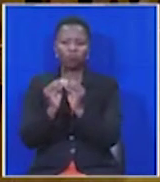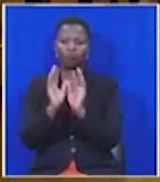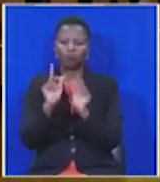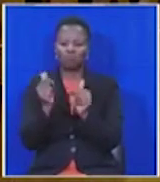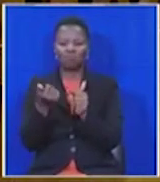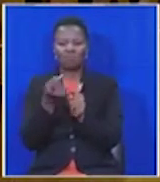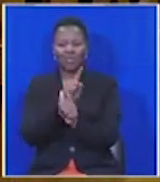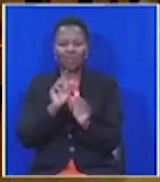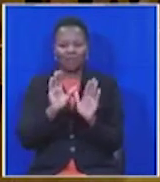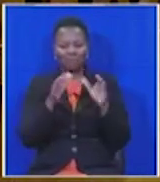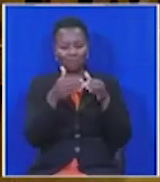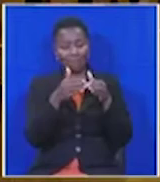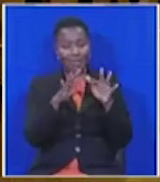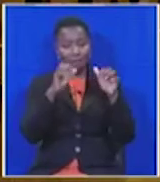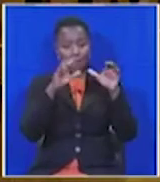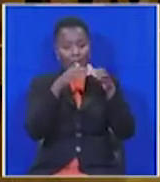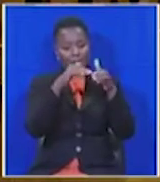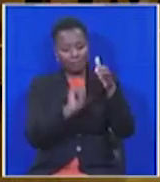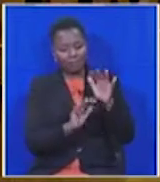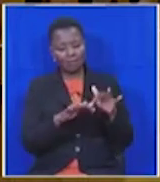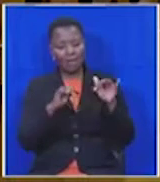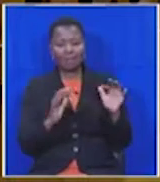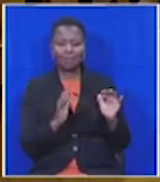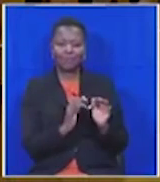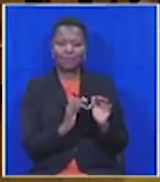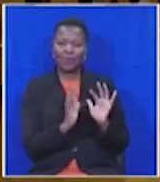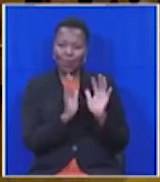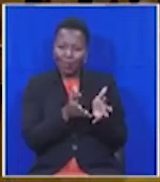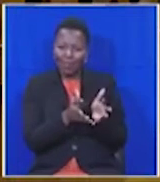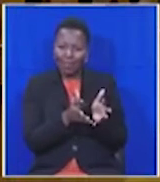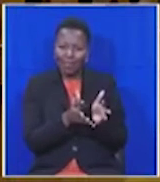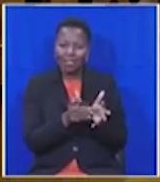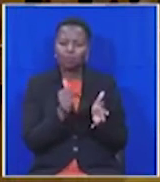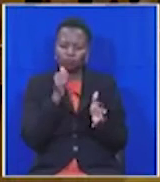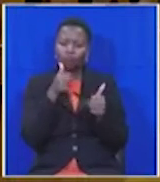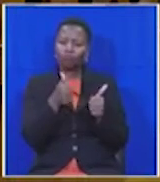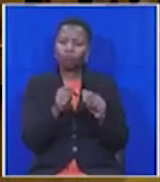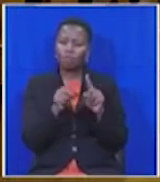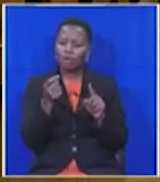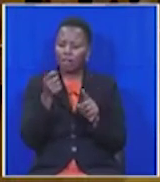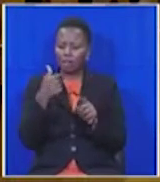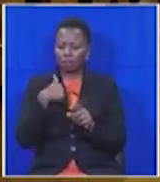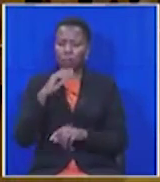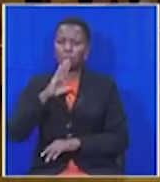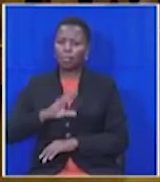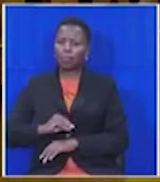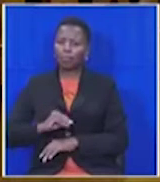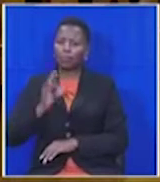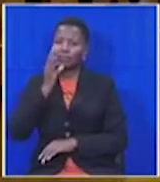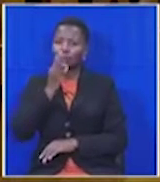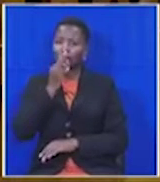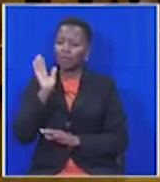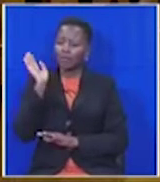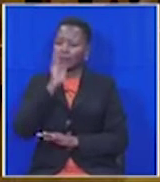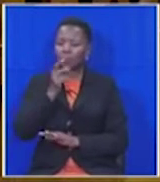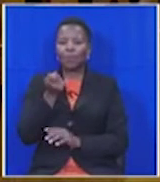going forward as mini plenaries are also a good move. I think it is quite disappointing that we didn't get snap